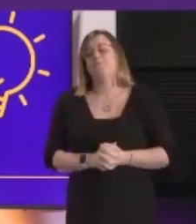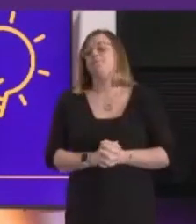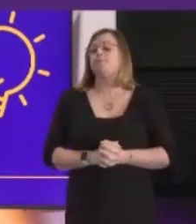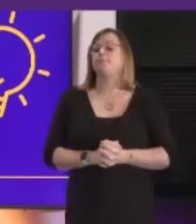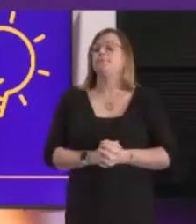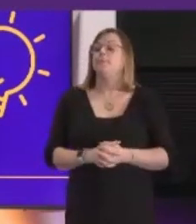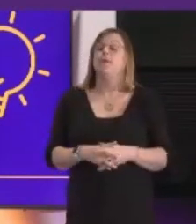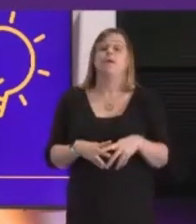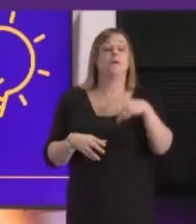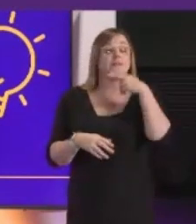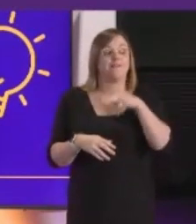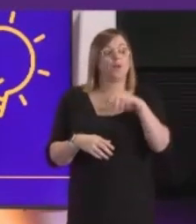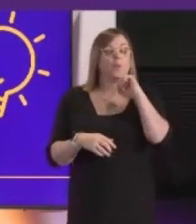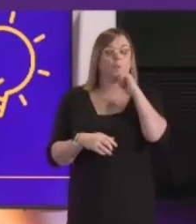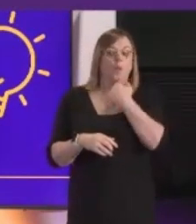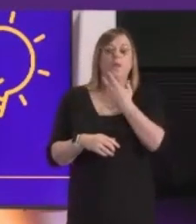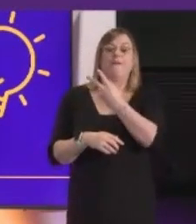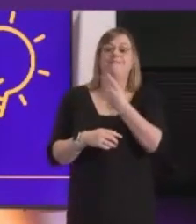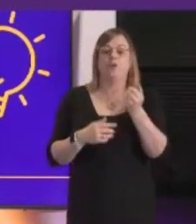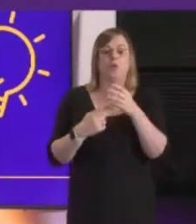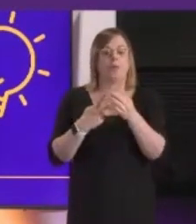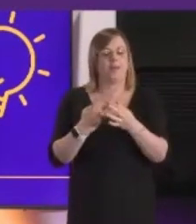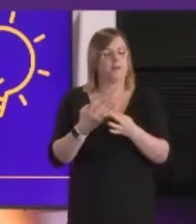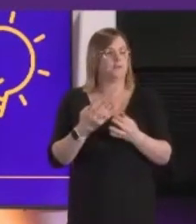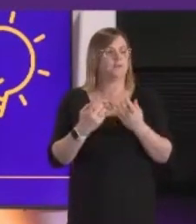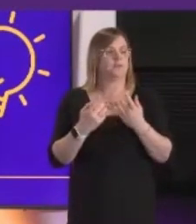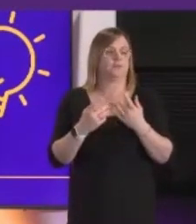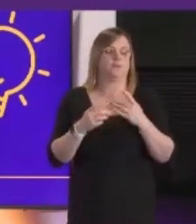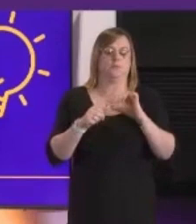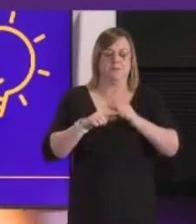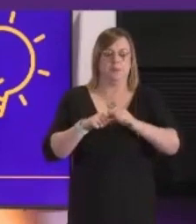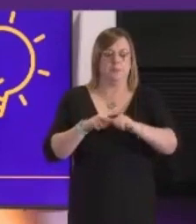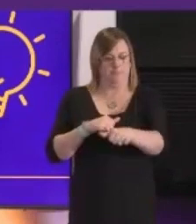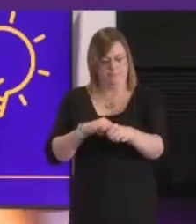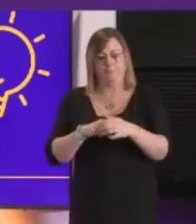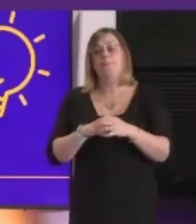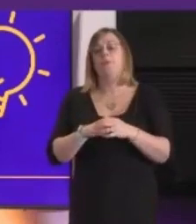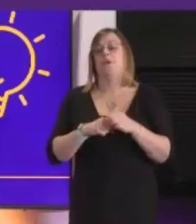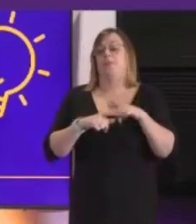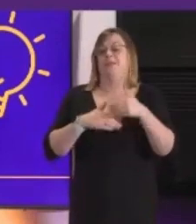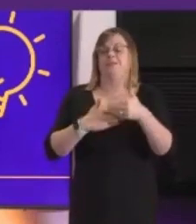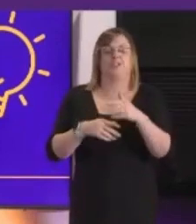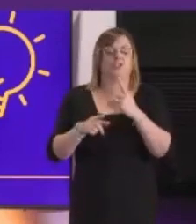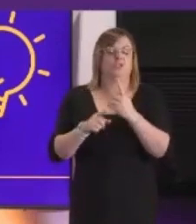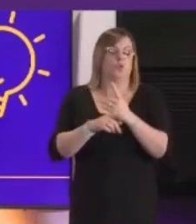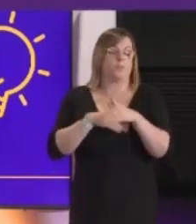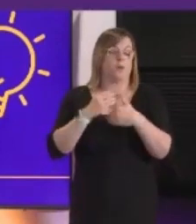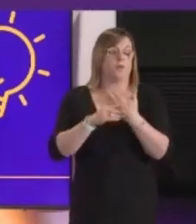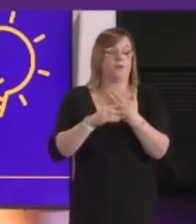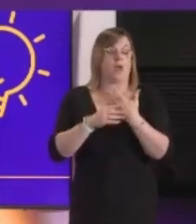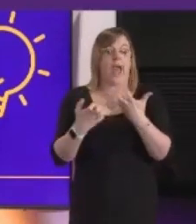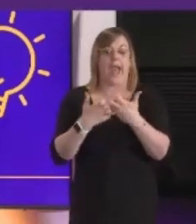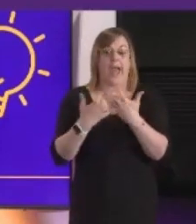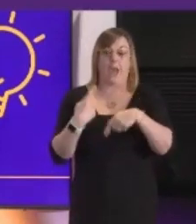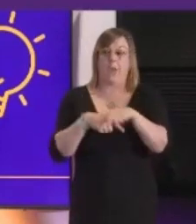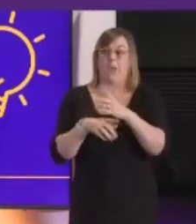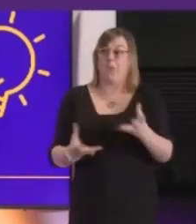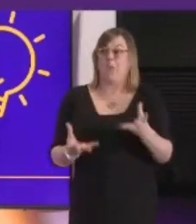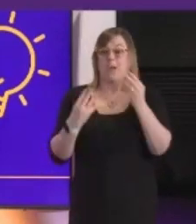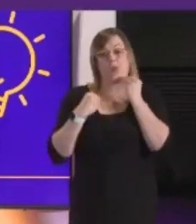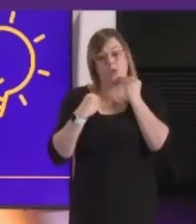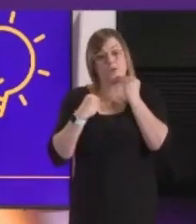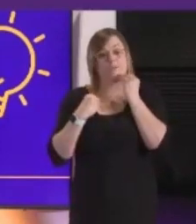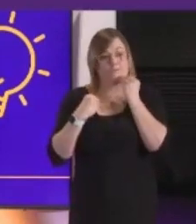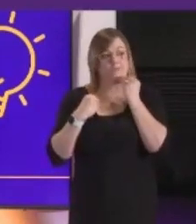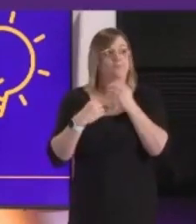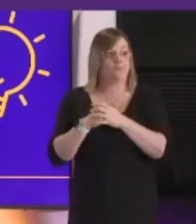this afternoon we're going to do a couple of things back to back. This session is about how we learn. And